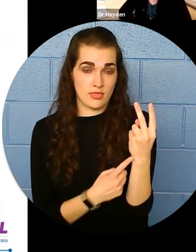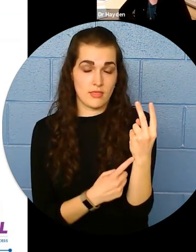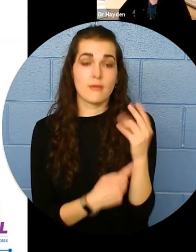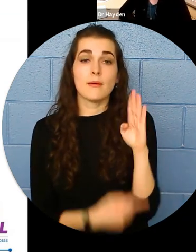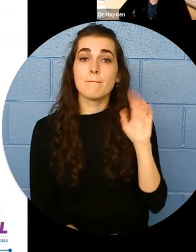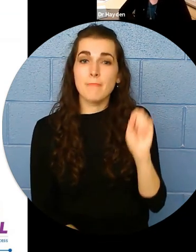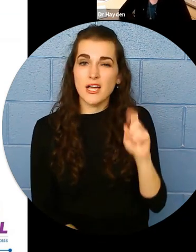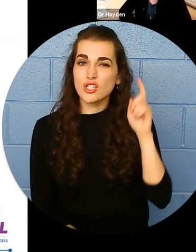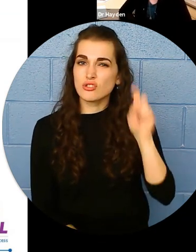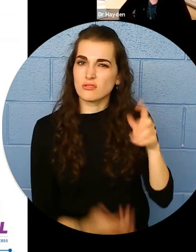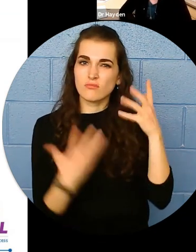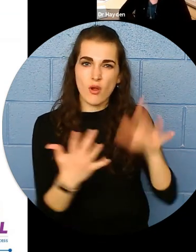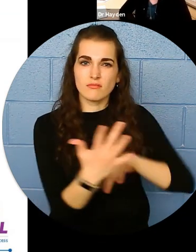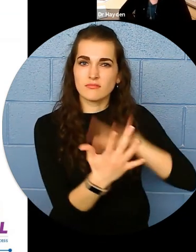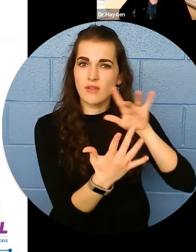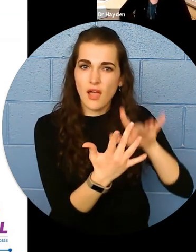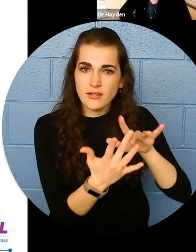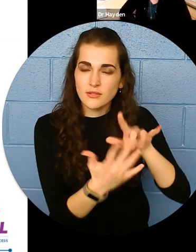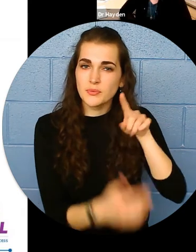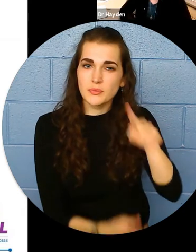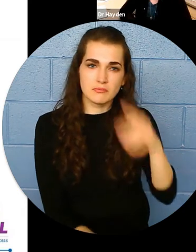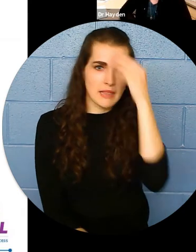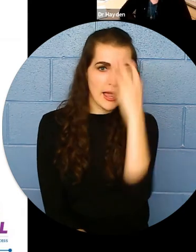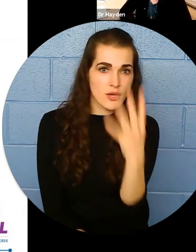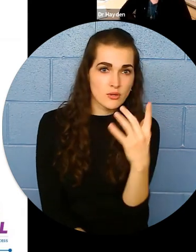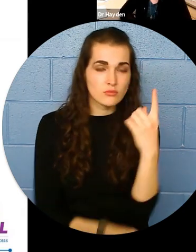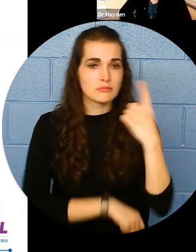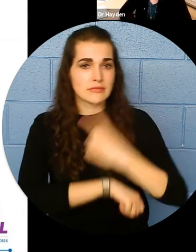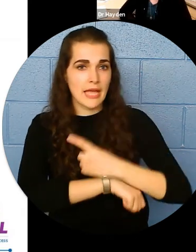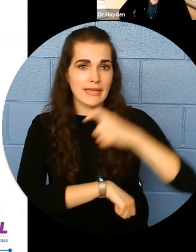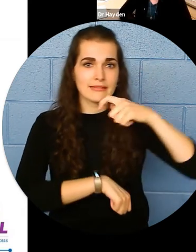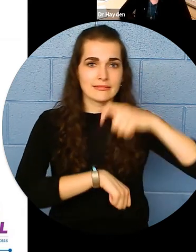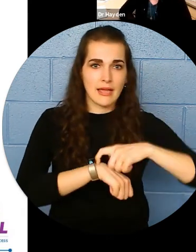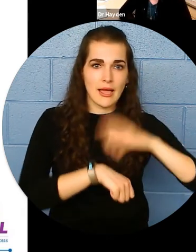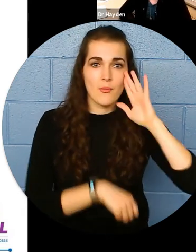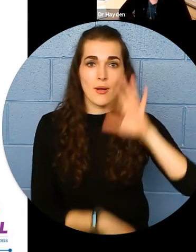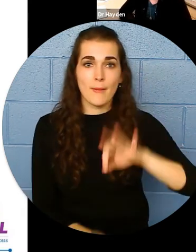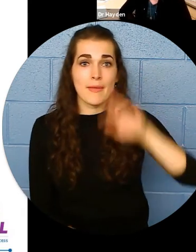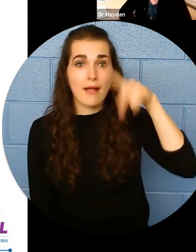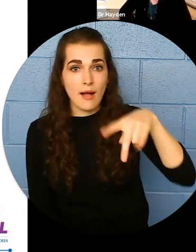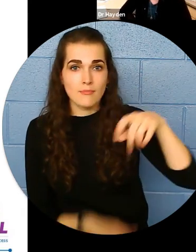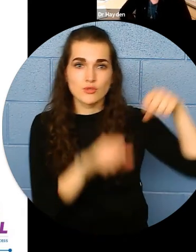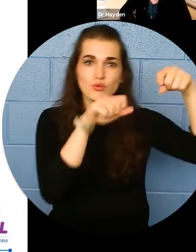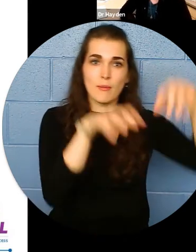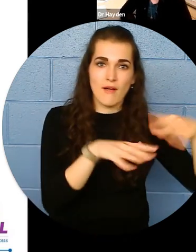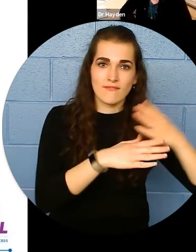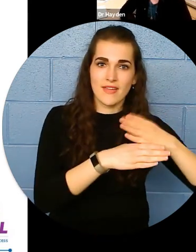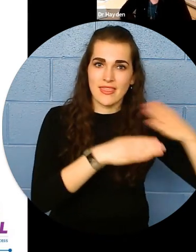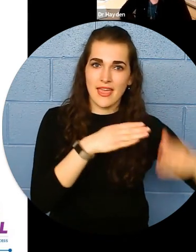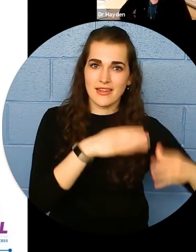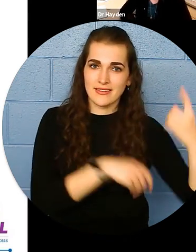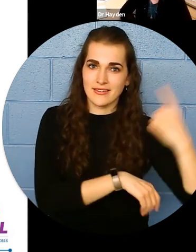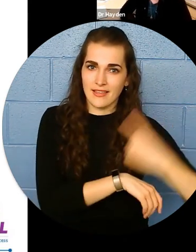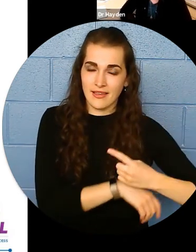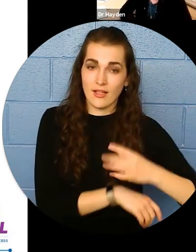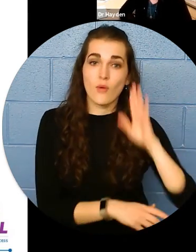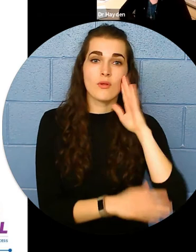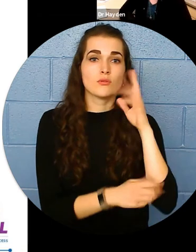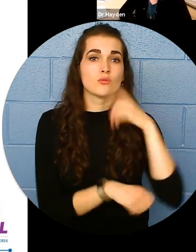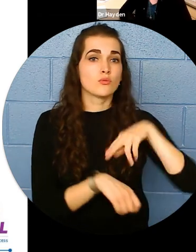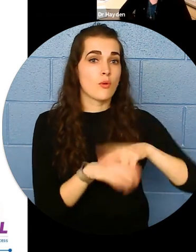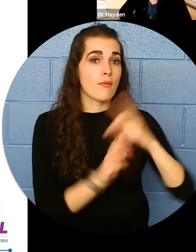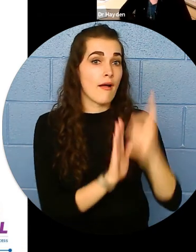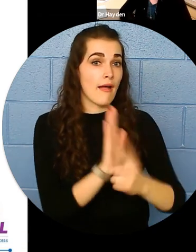buses should have already contacted you to give you the information on what time they will be picked up and dropped off. We are going back to our